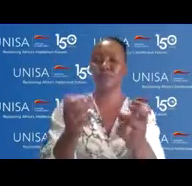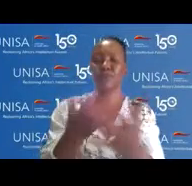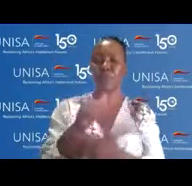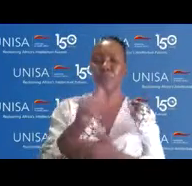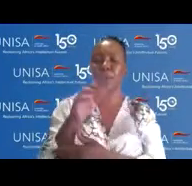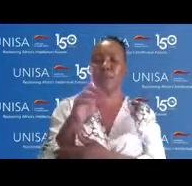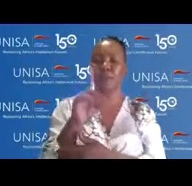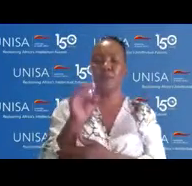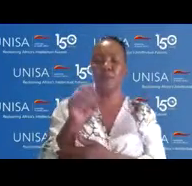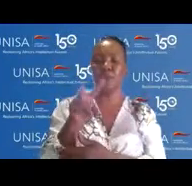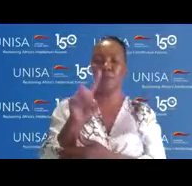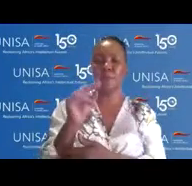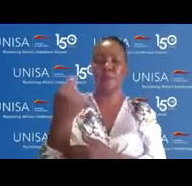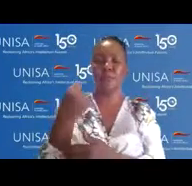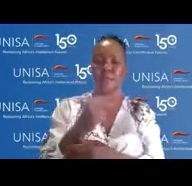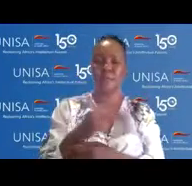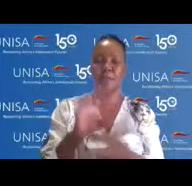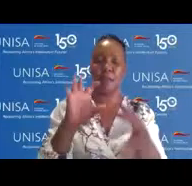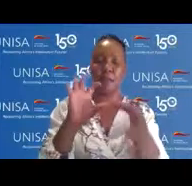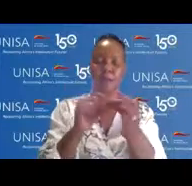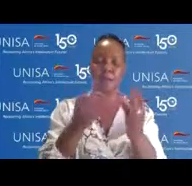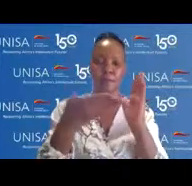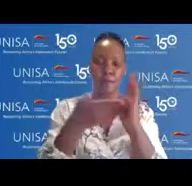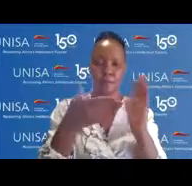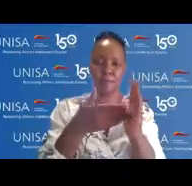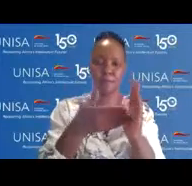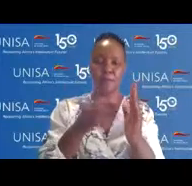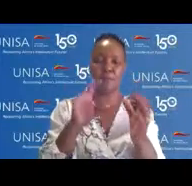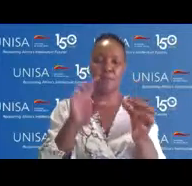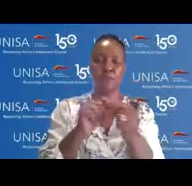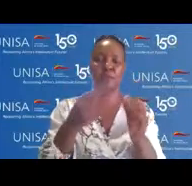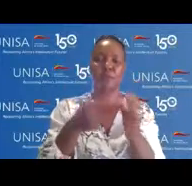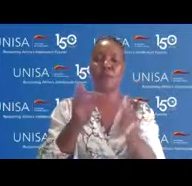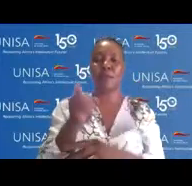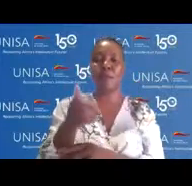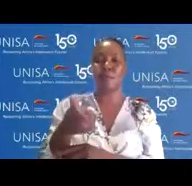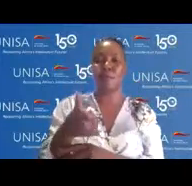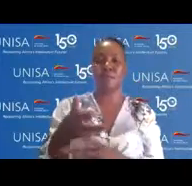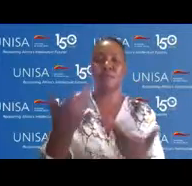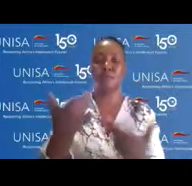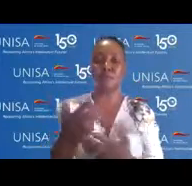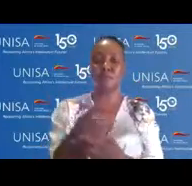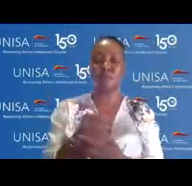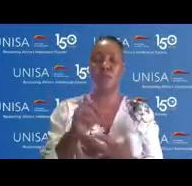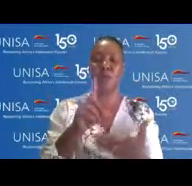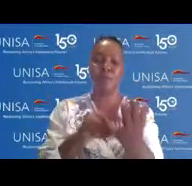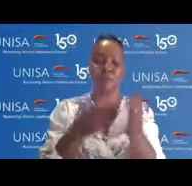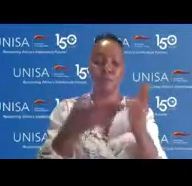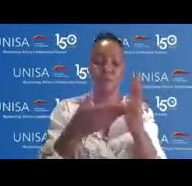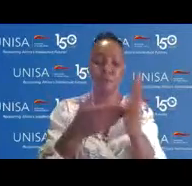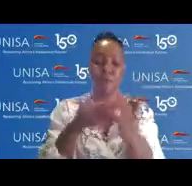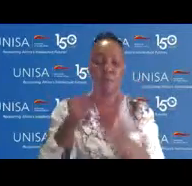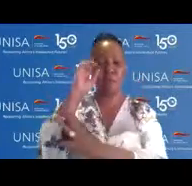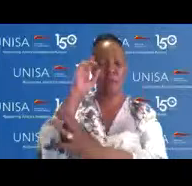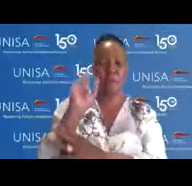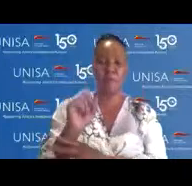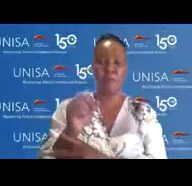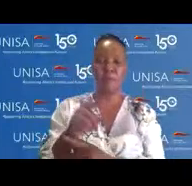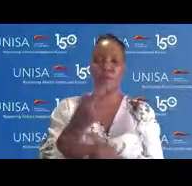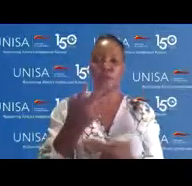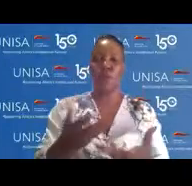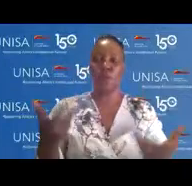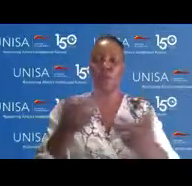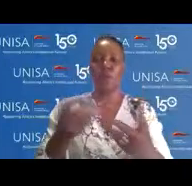post a link. I'm posting it now again. So you can click on it. Remember, this is where we have all our open